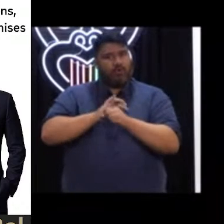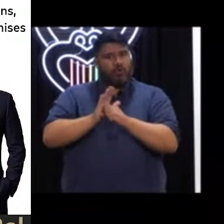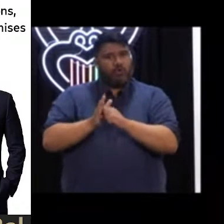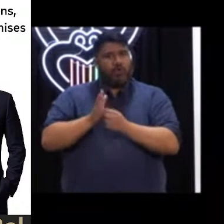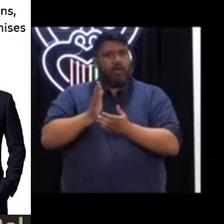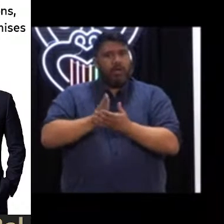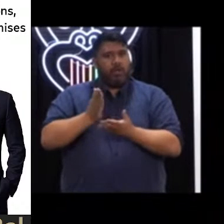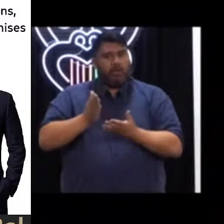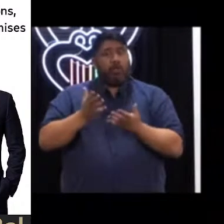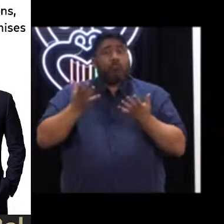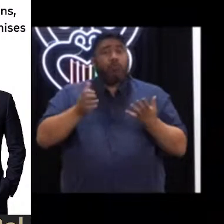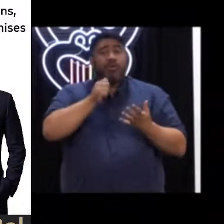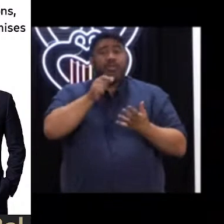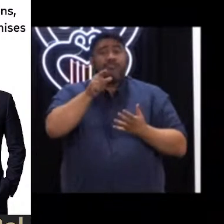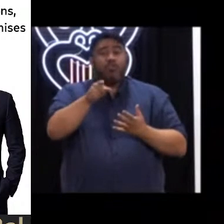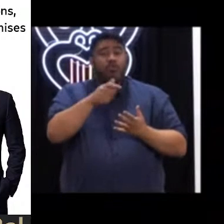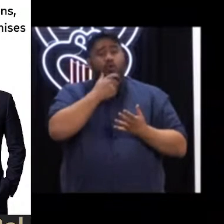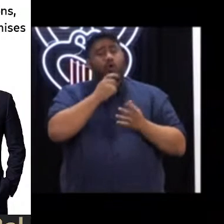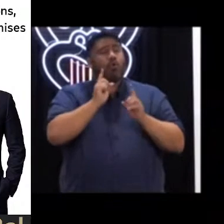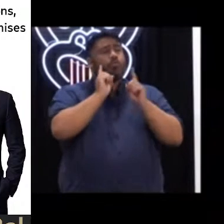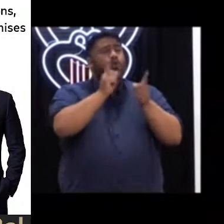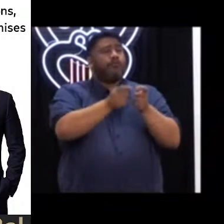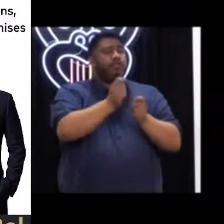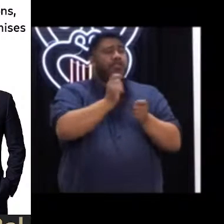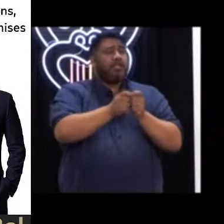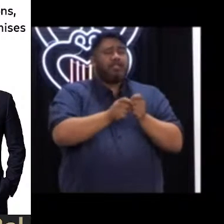for a COVID-19 test, bring your whānau with you.